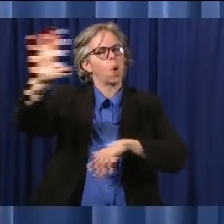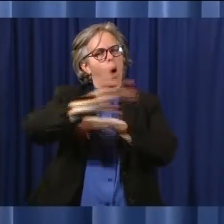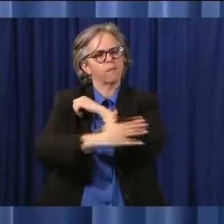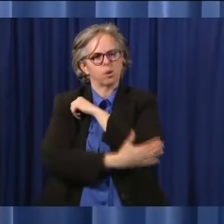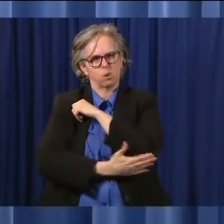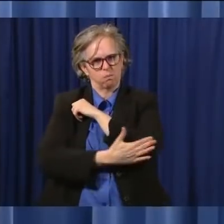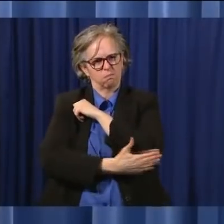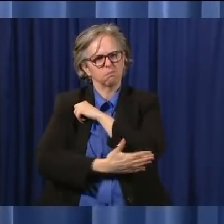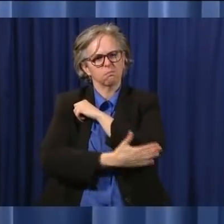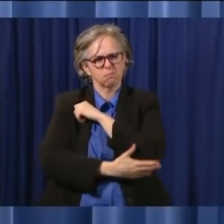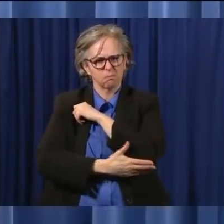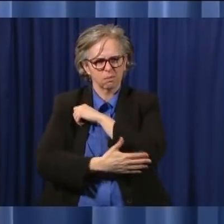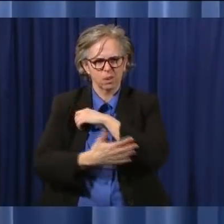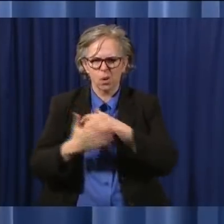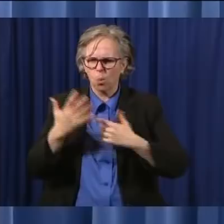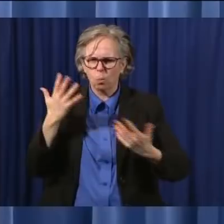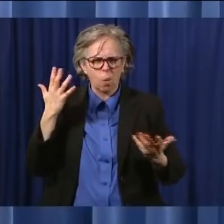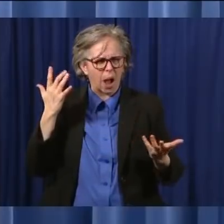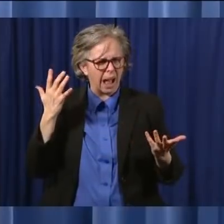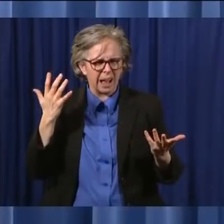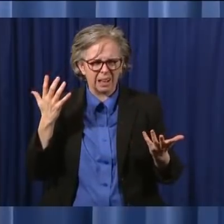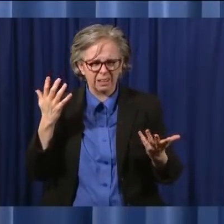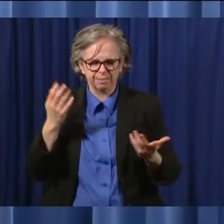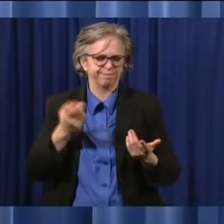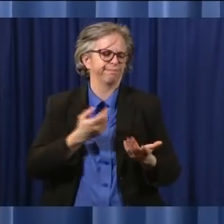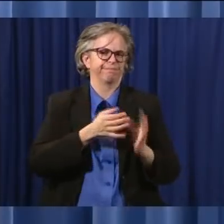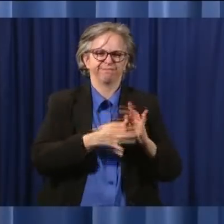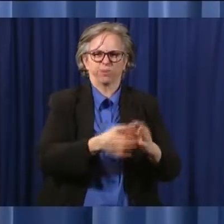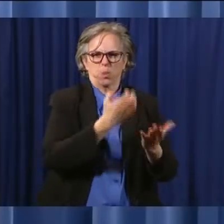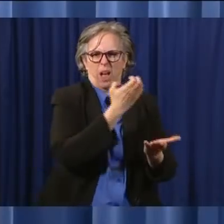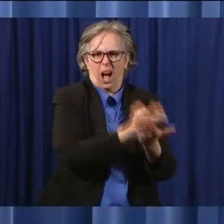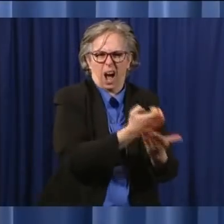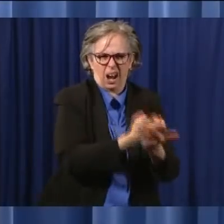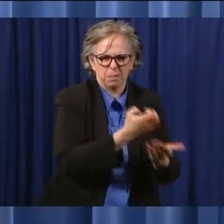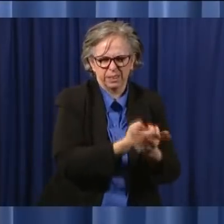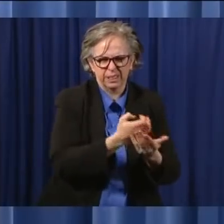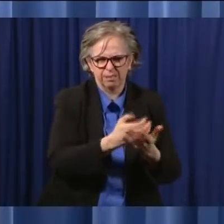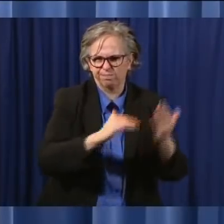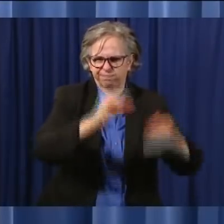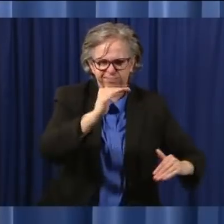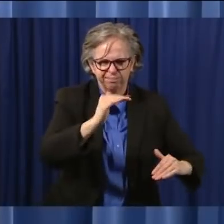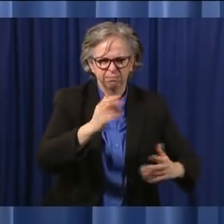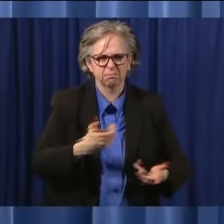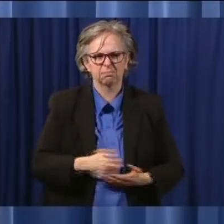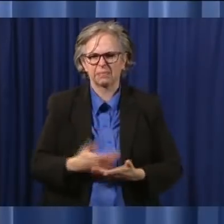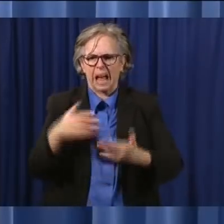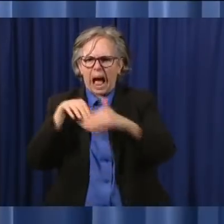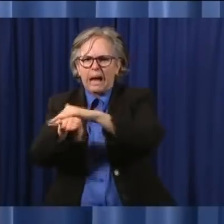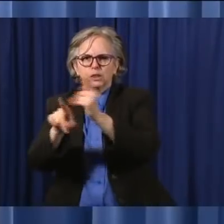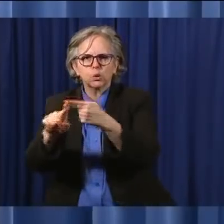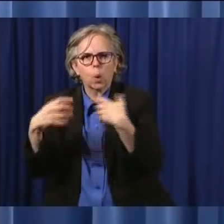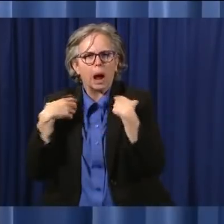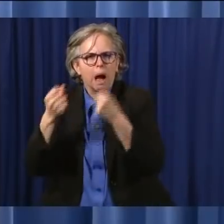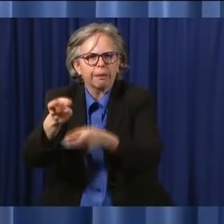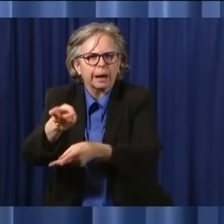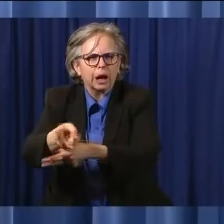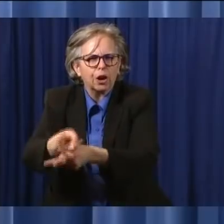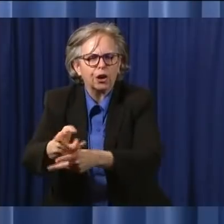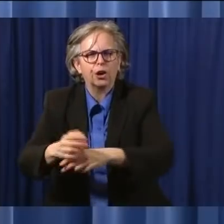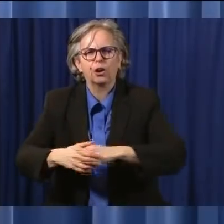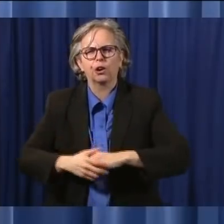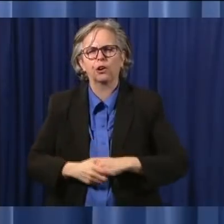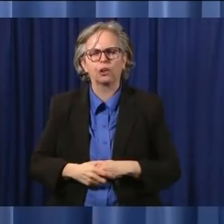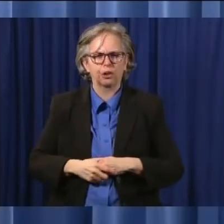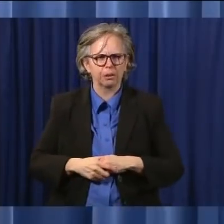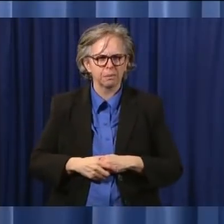conditions, as well as race, ethnic background, age, and even geography. While COVID-19 is bringing